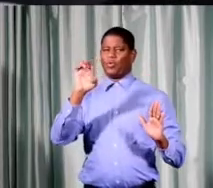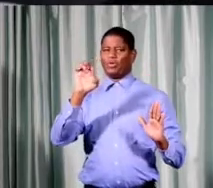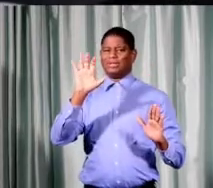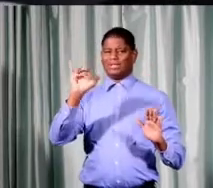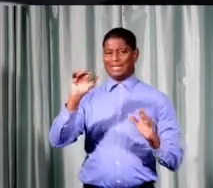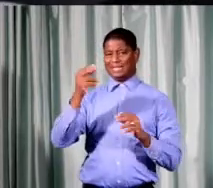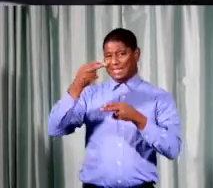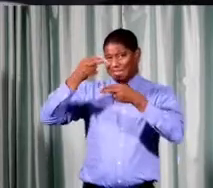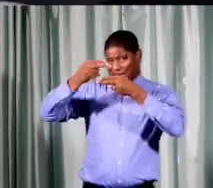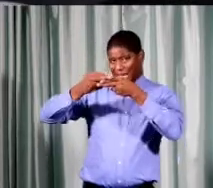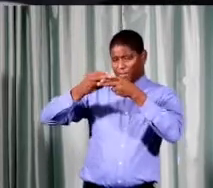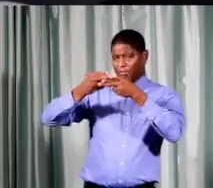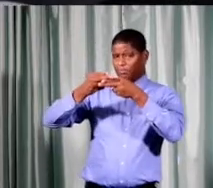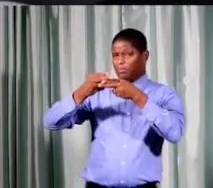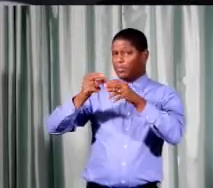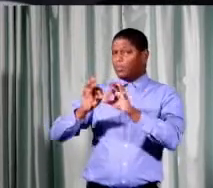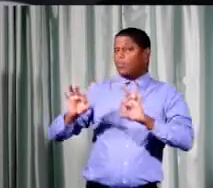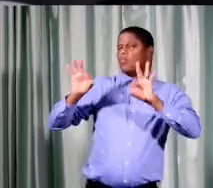Exactly.